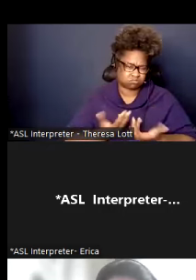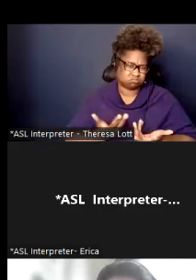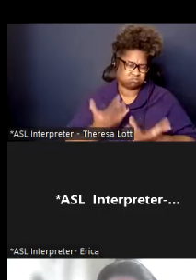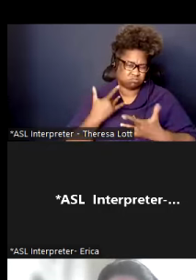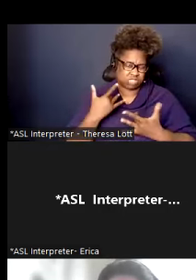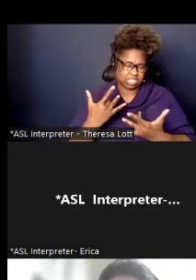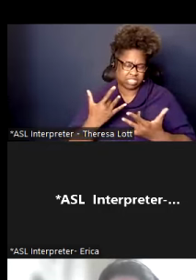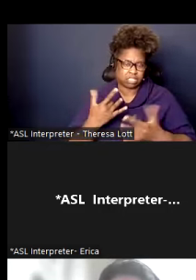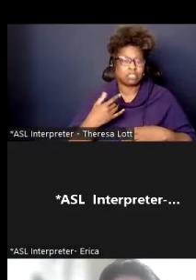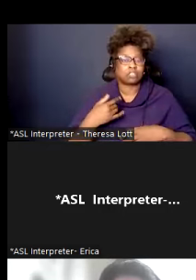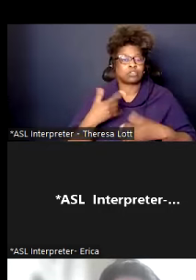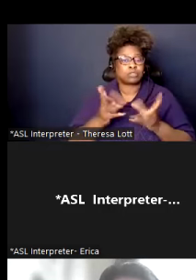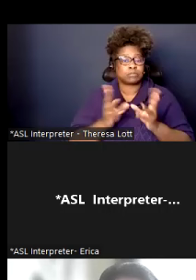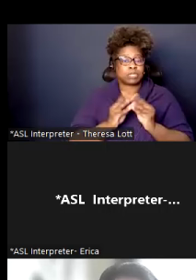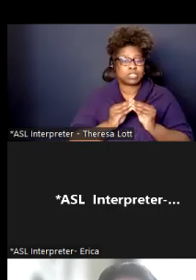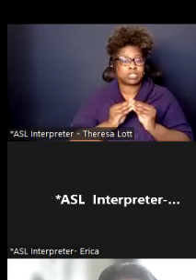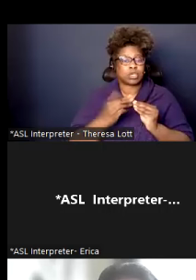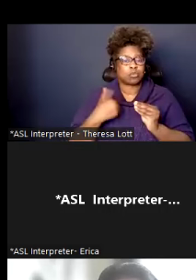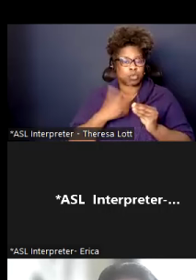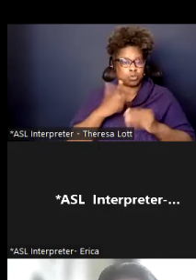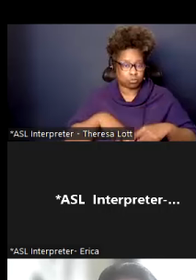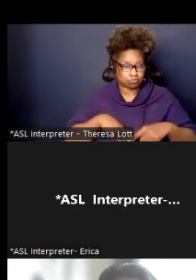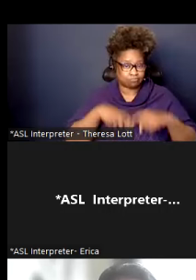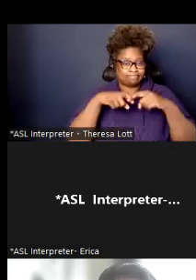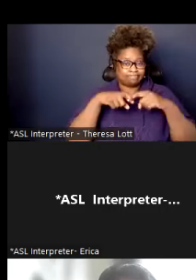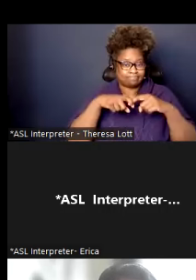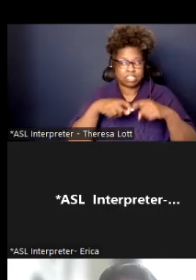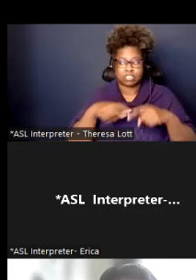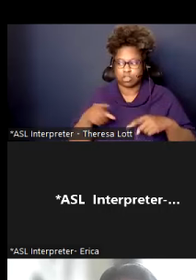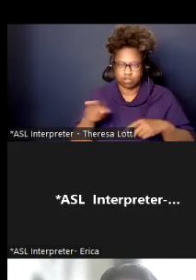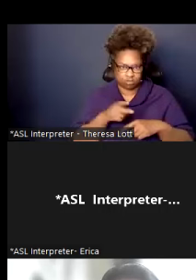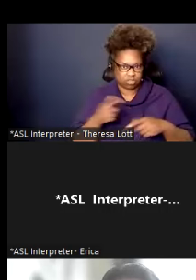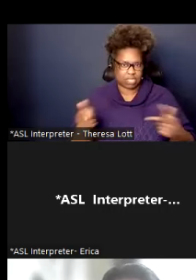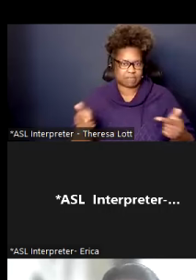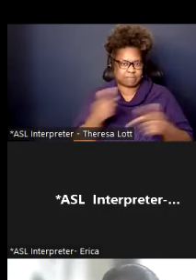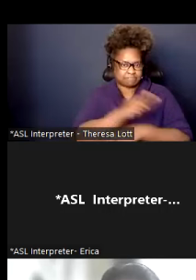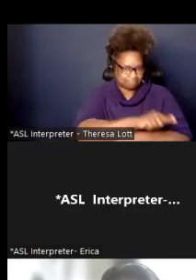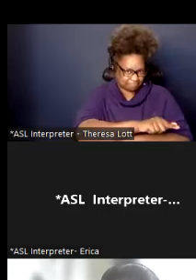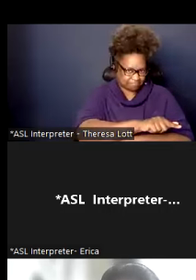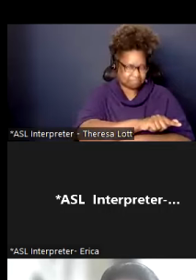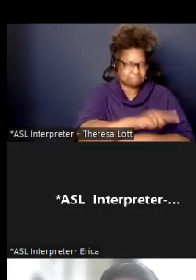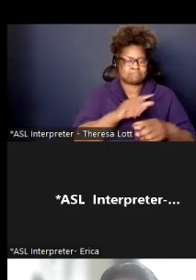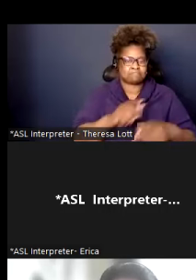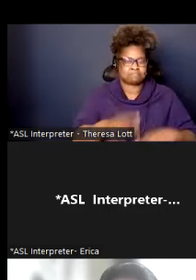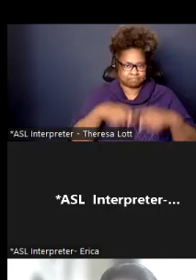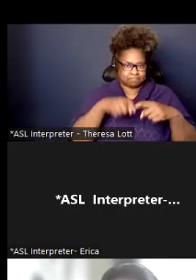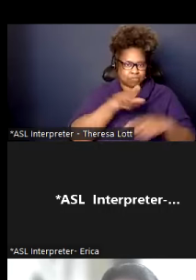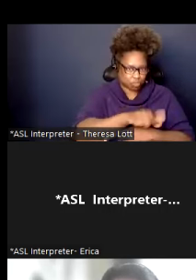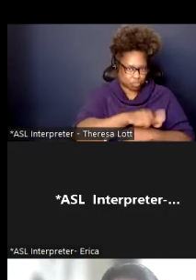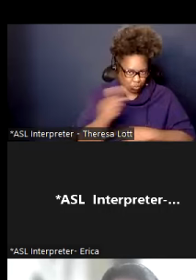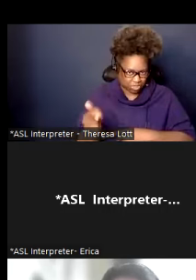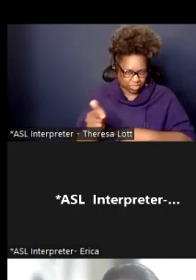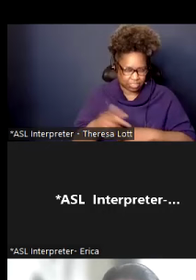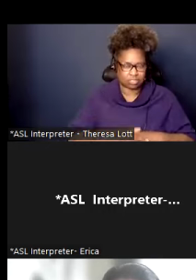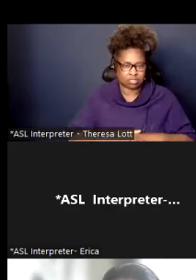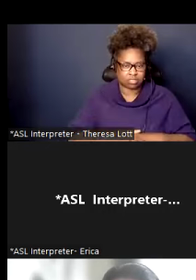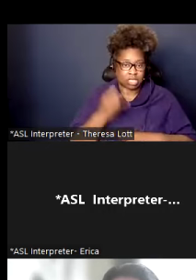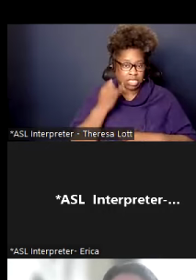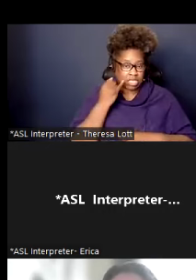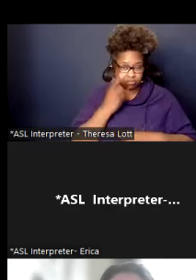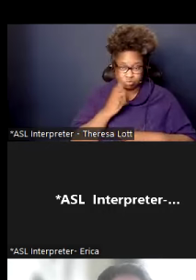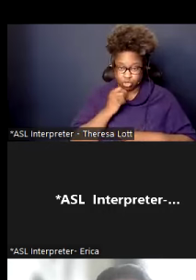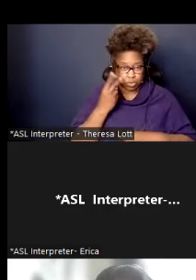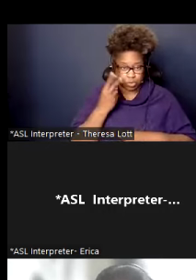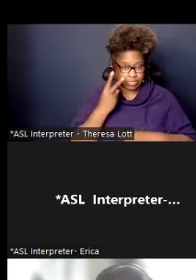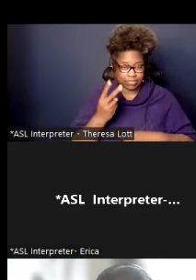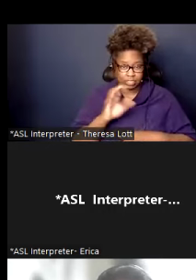periodically throughout the meeting for translators to switch. Also, if you do not see the closed captioning and would like to,